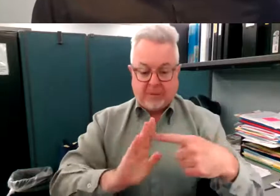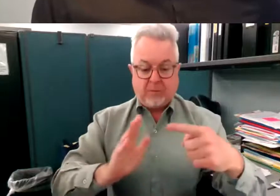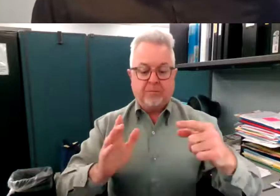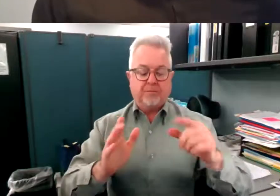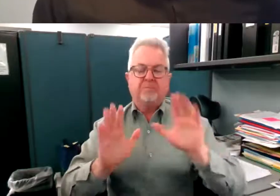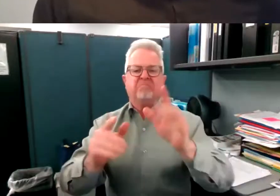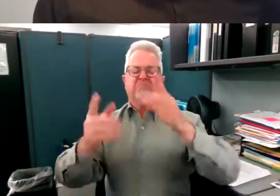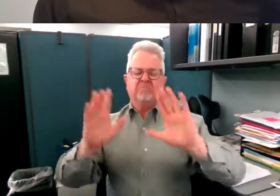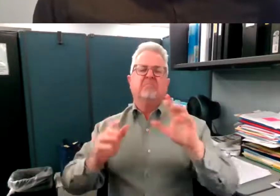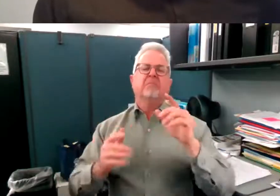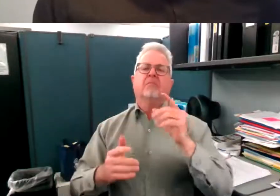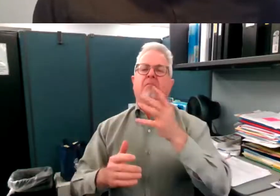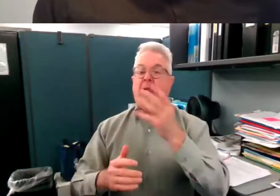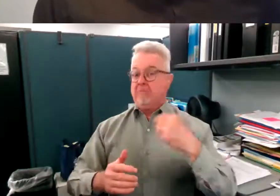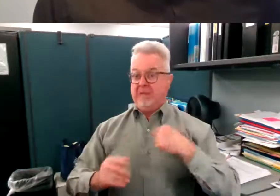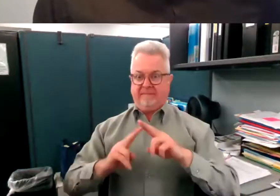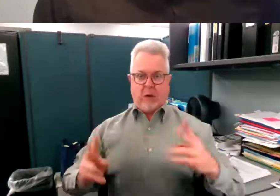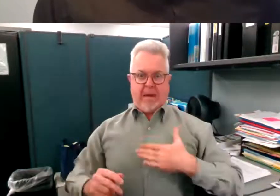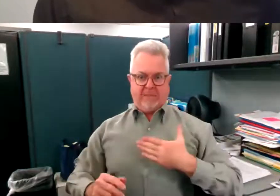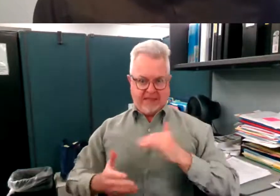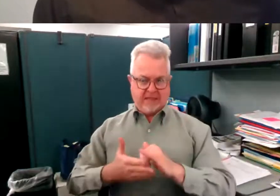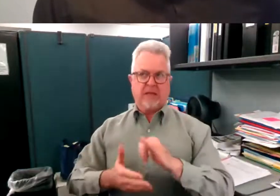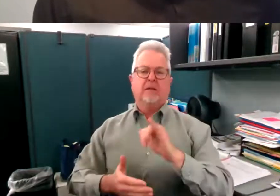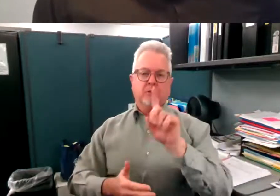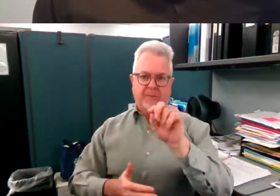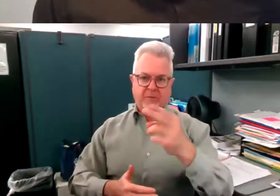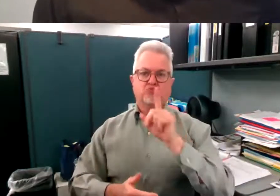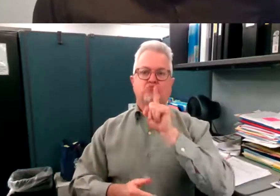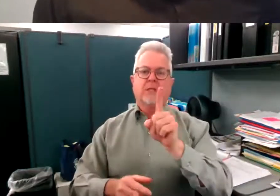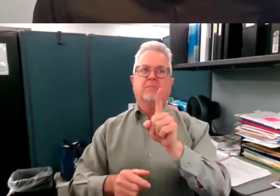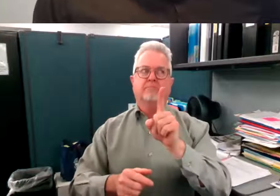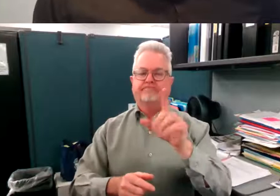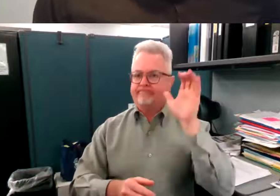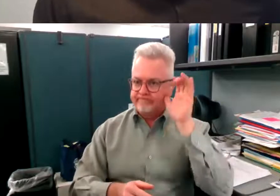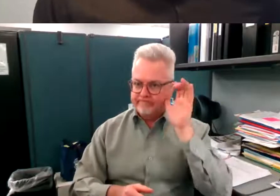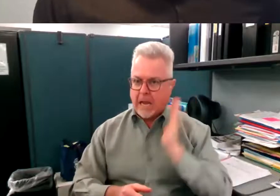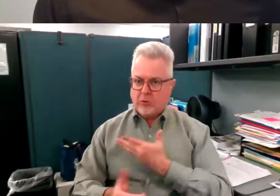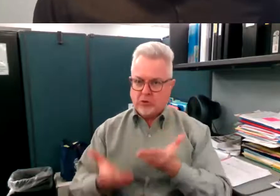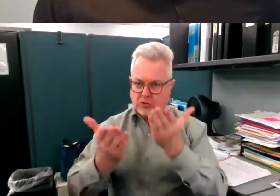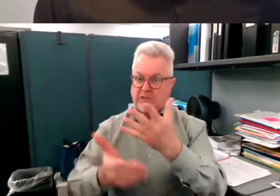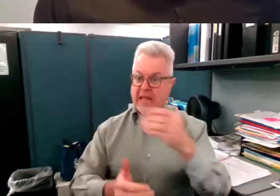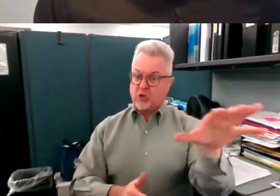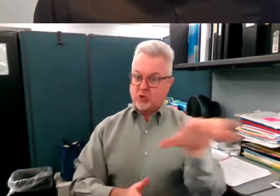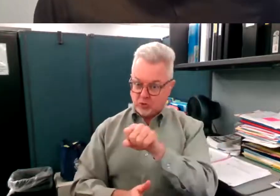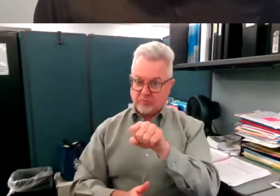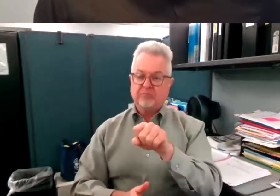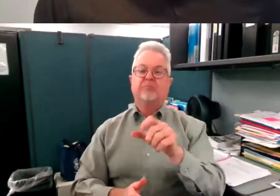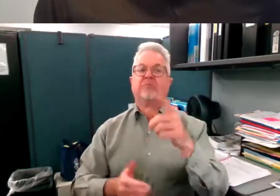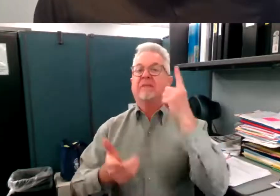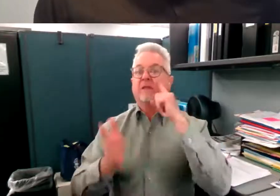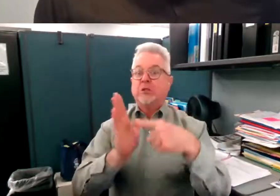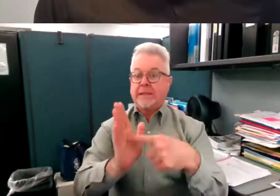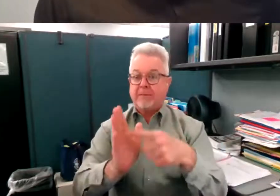issues, specific issues. Like, for example, I'm very happy that the Department of Health has really been listening